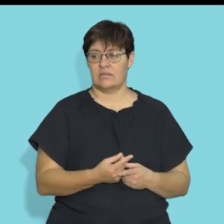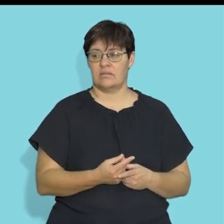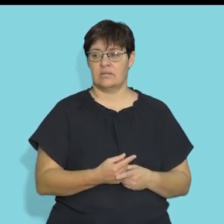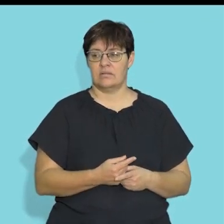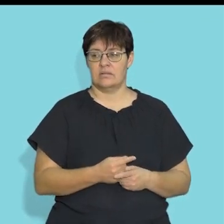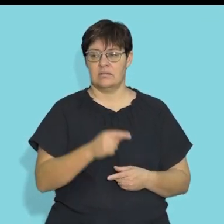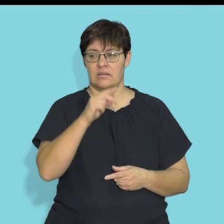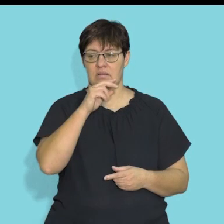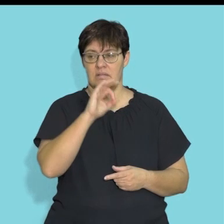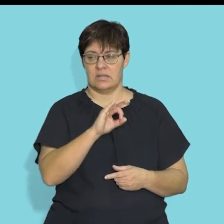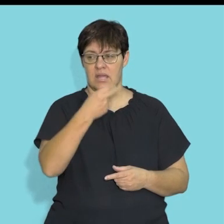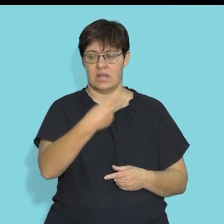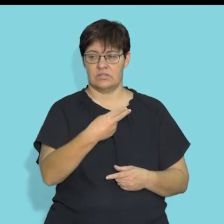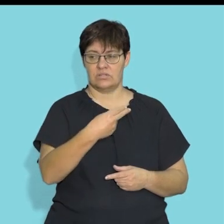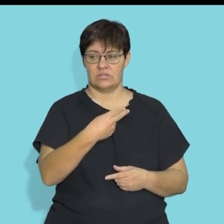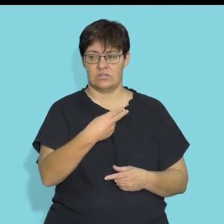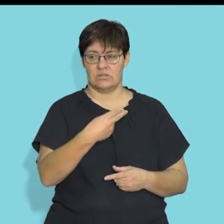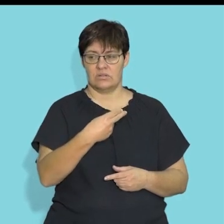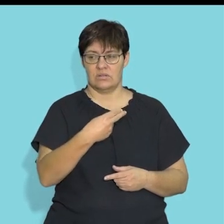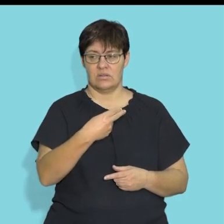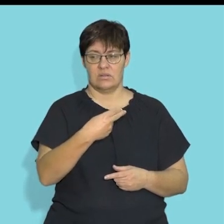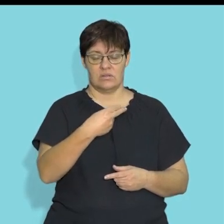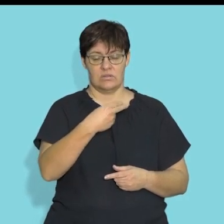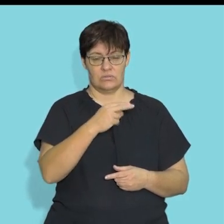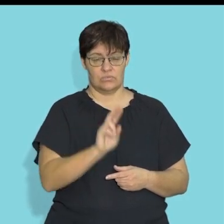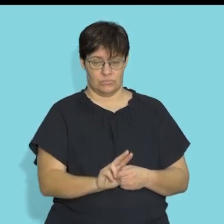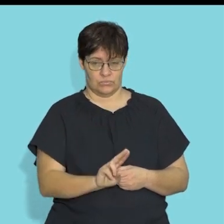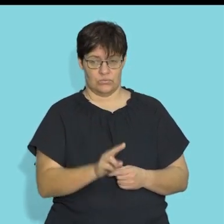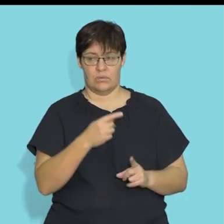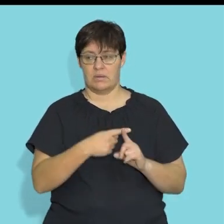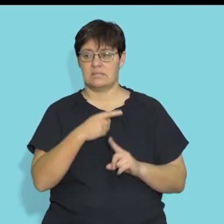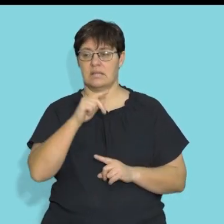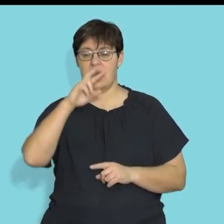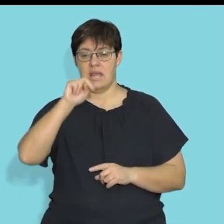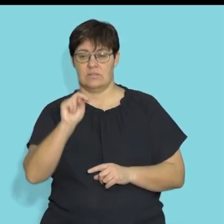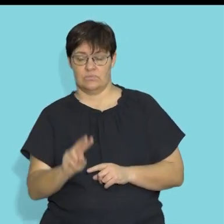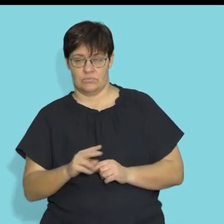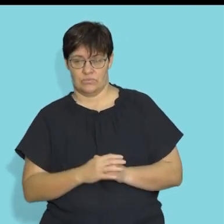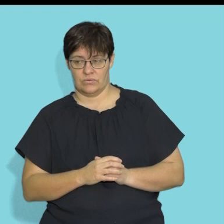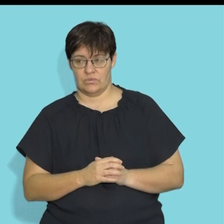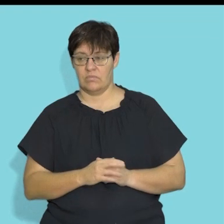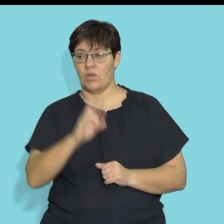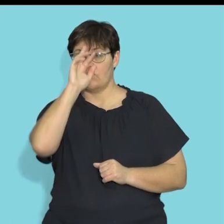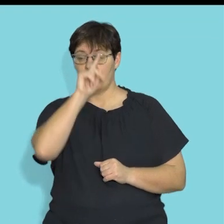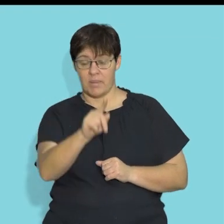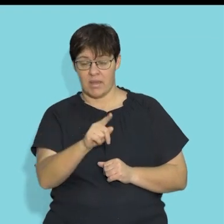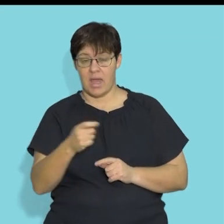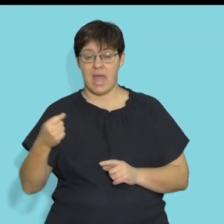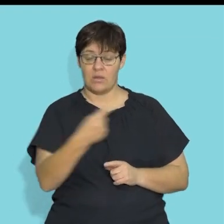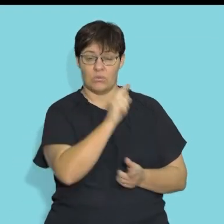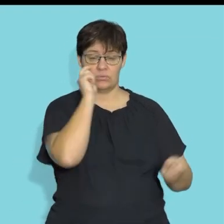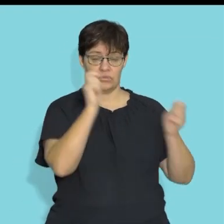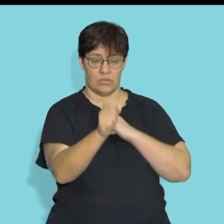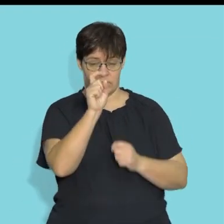then show this is our products that's forming. So we must remember that the arrow